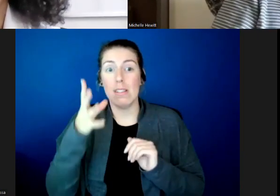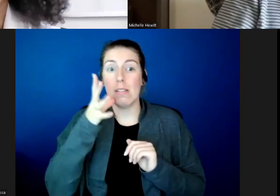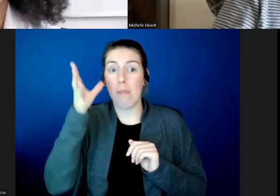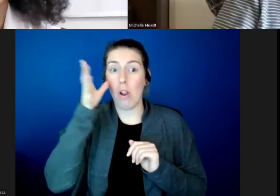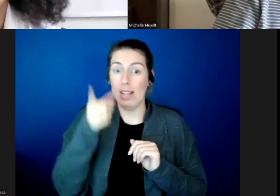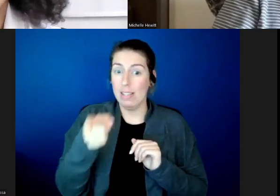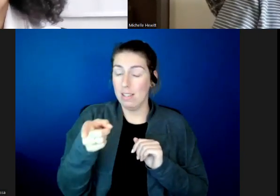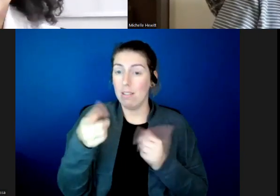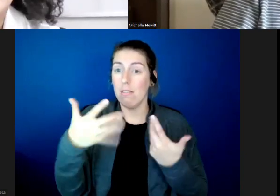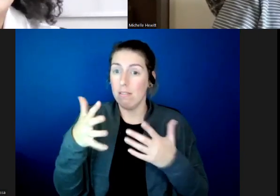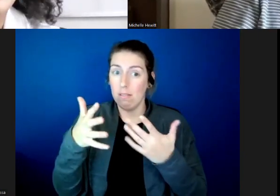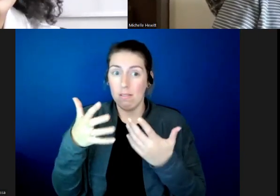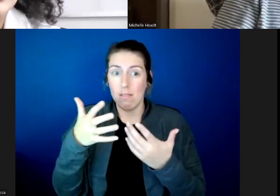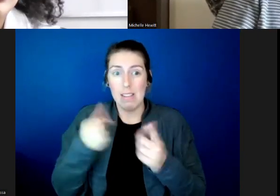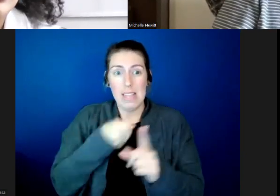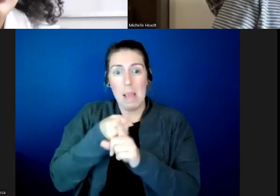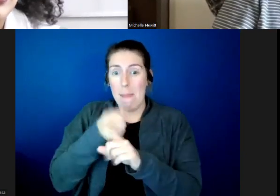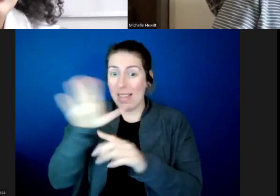impacts,